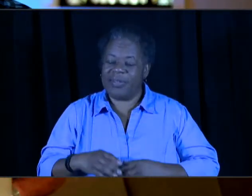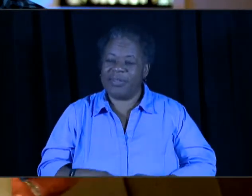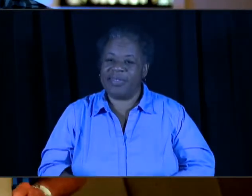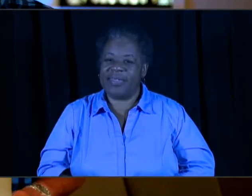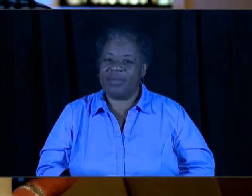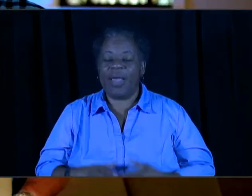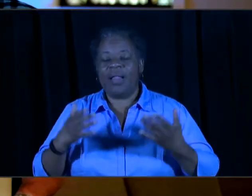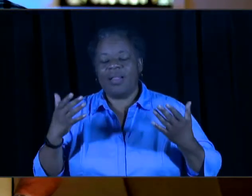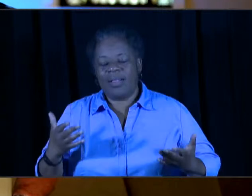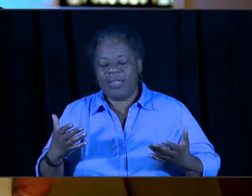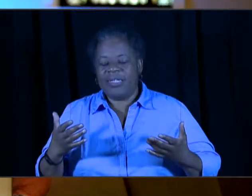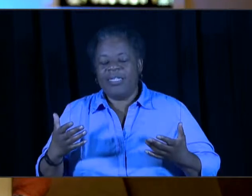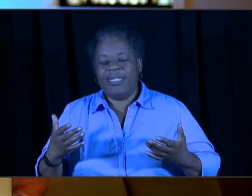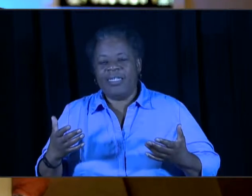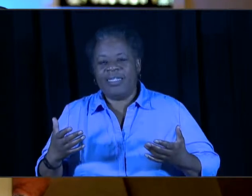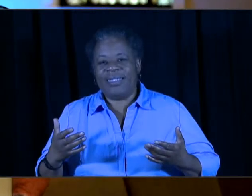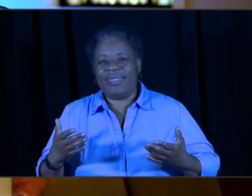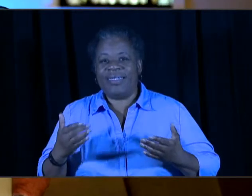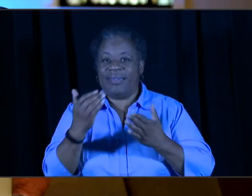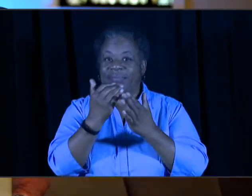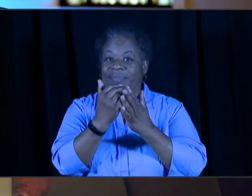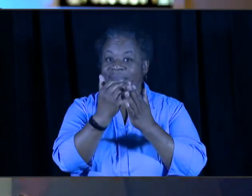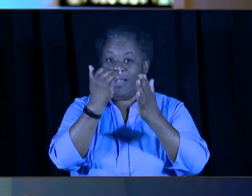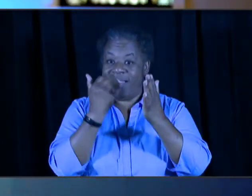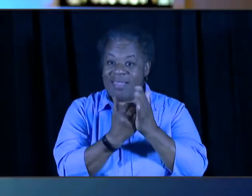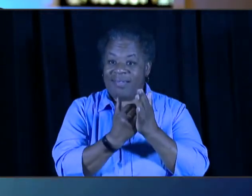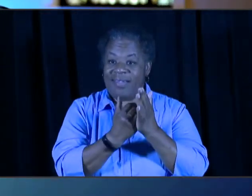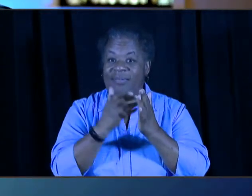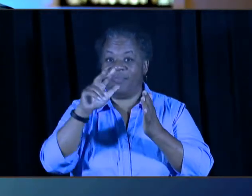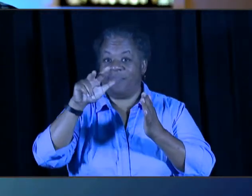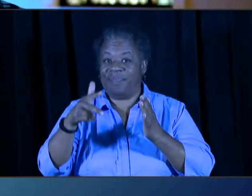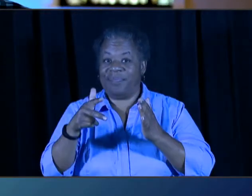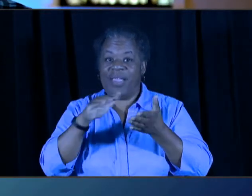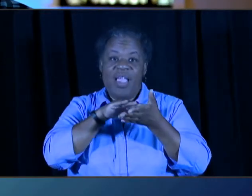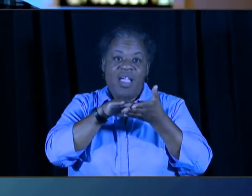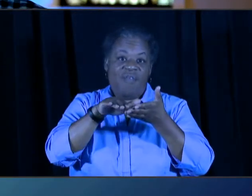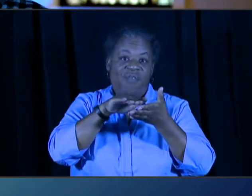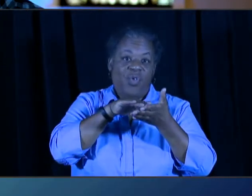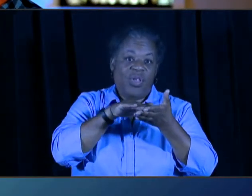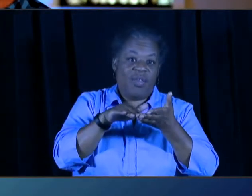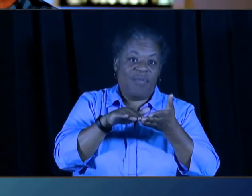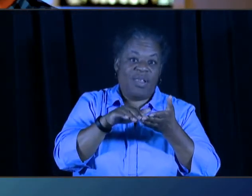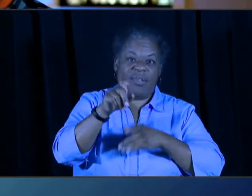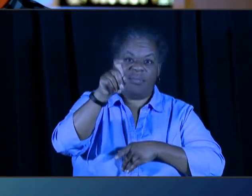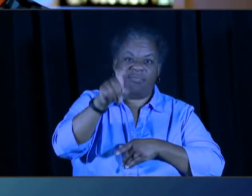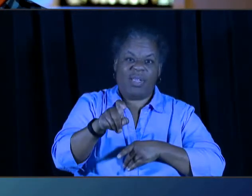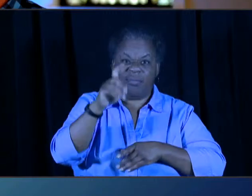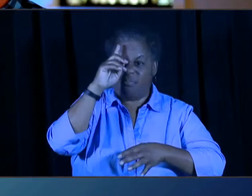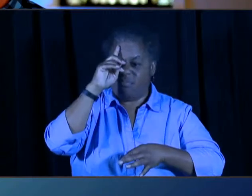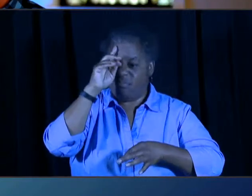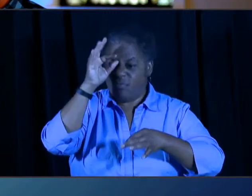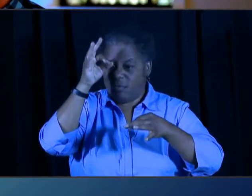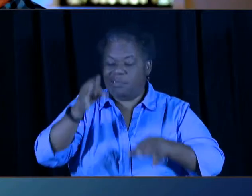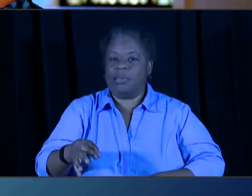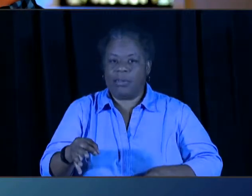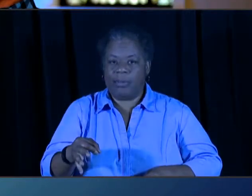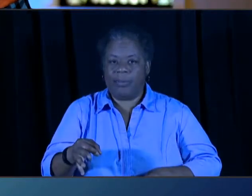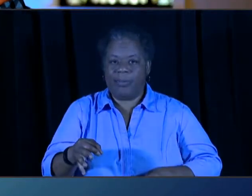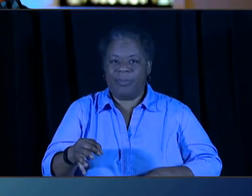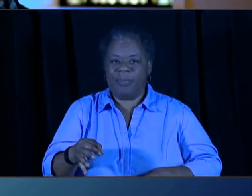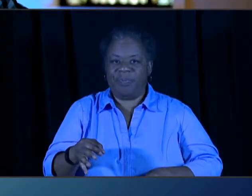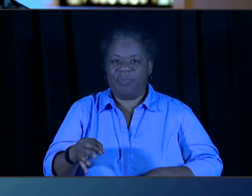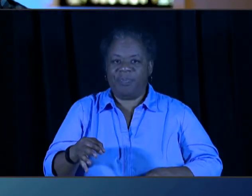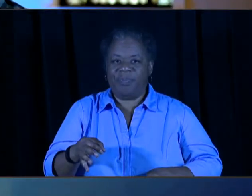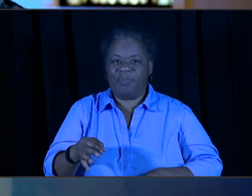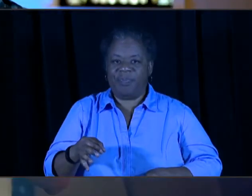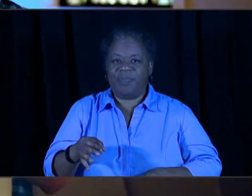Well, that leads to our next lesson, which is that forgiveness takes a decision. It takes a decision. At a certain